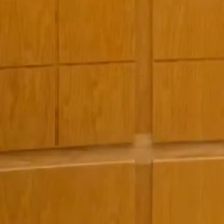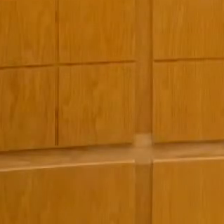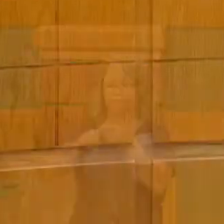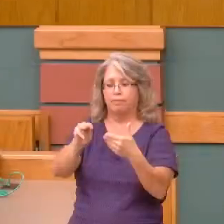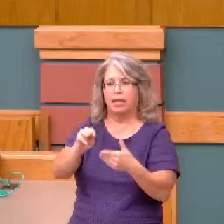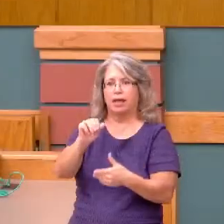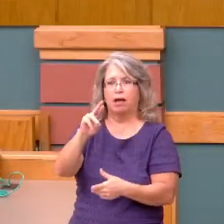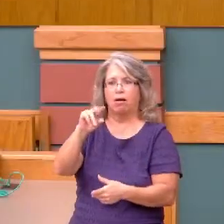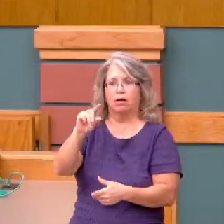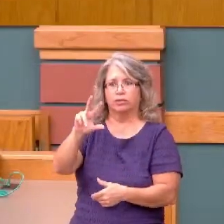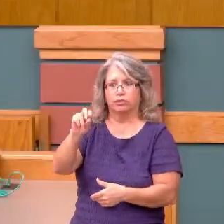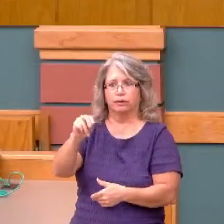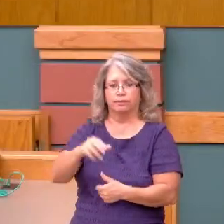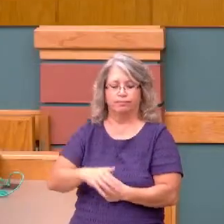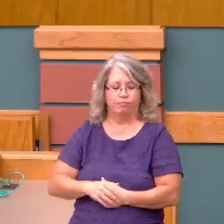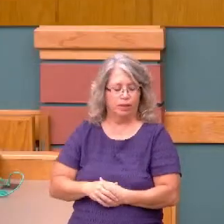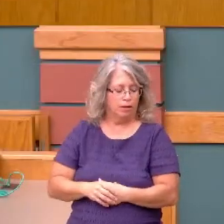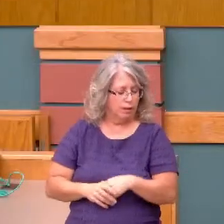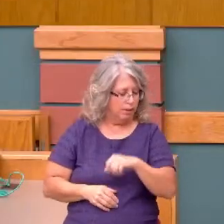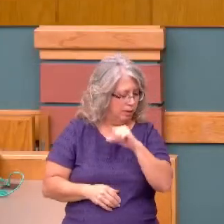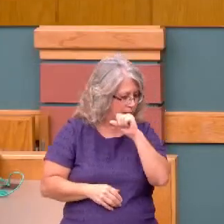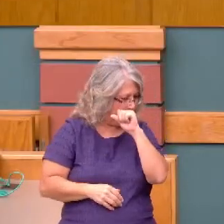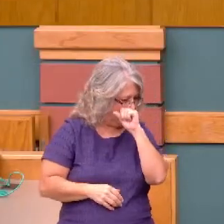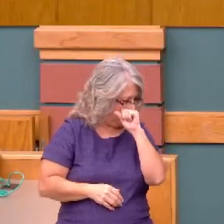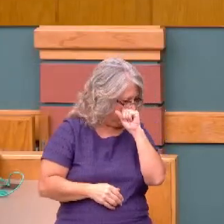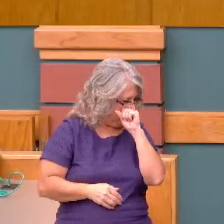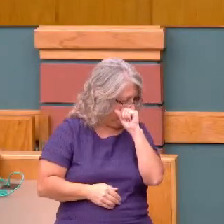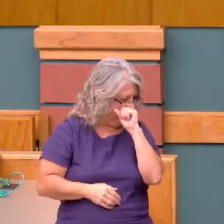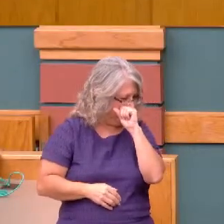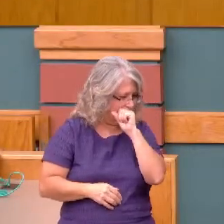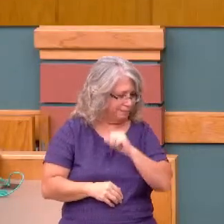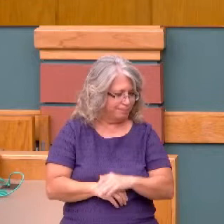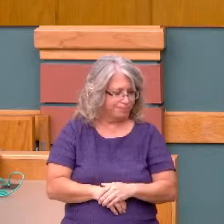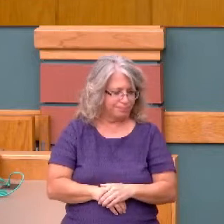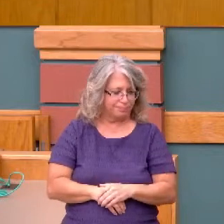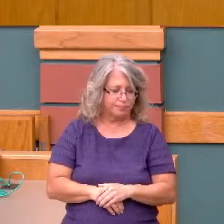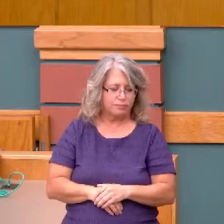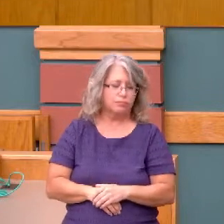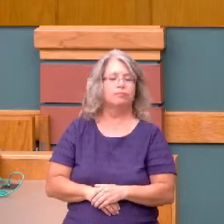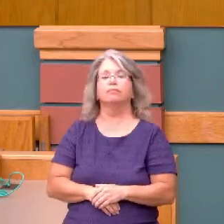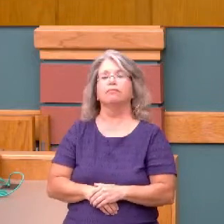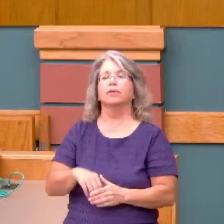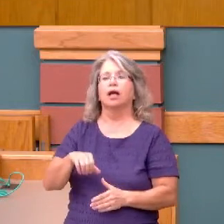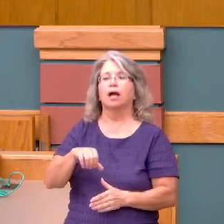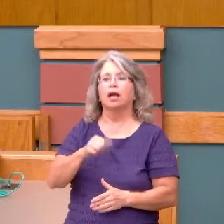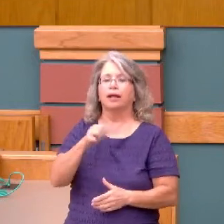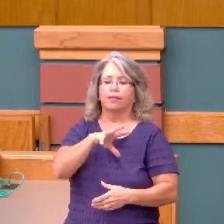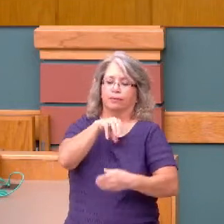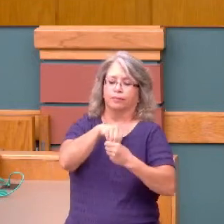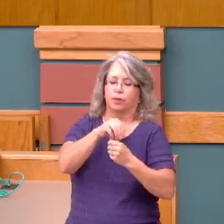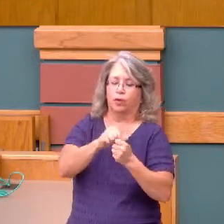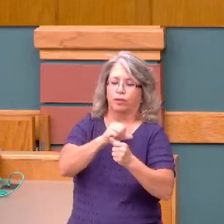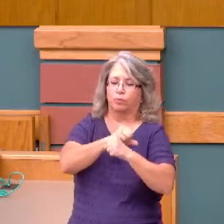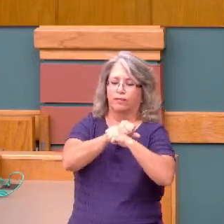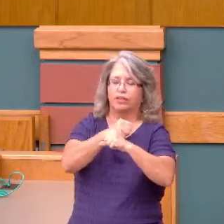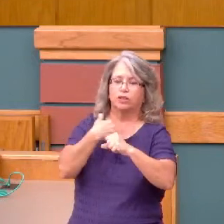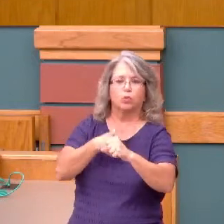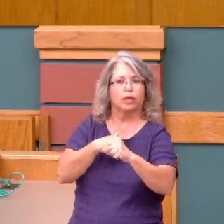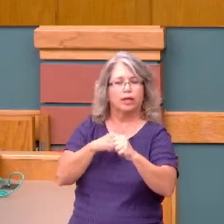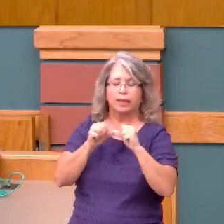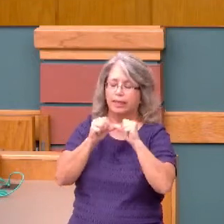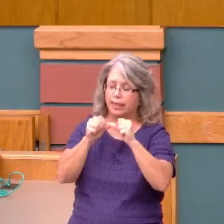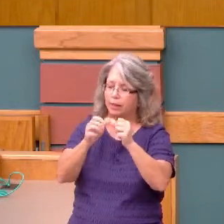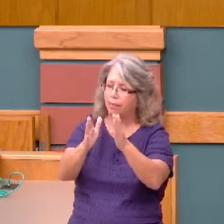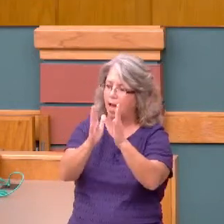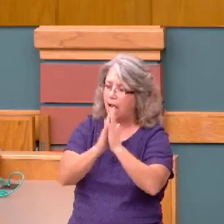Another part of prevention, we're going to continue to tell you, please wear your mask. Please social distance. Please wash your hands.